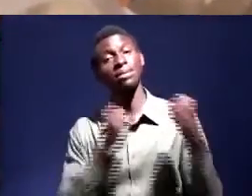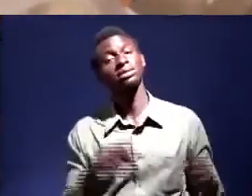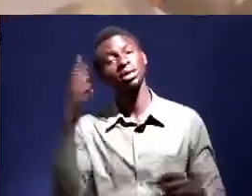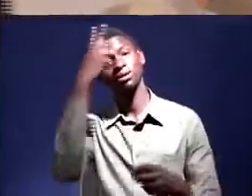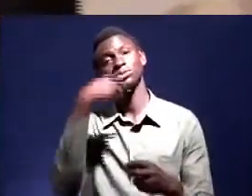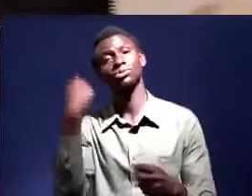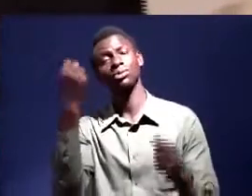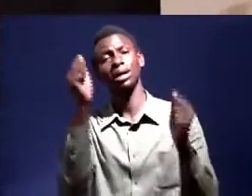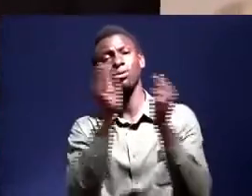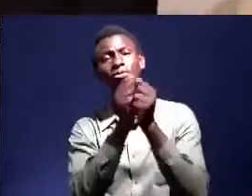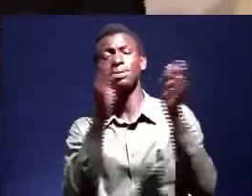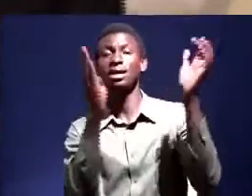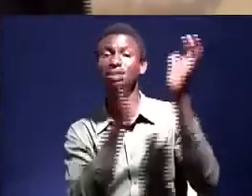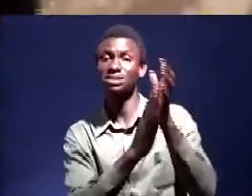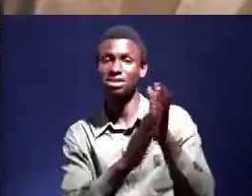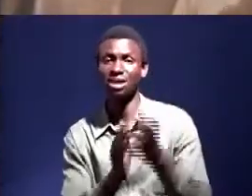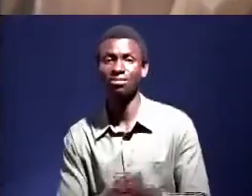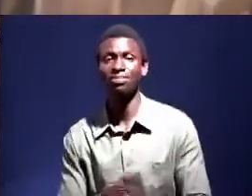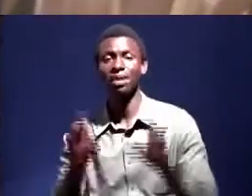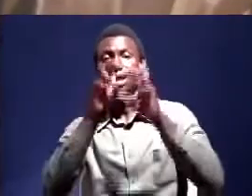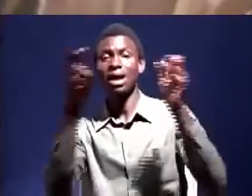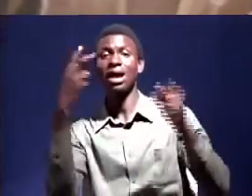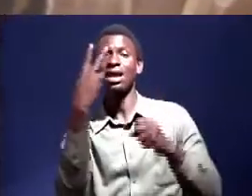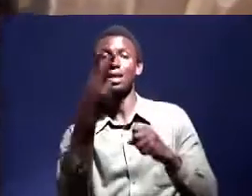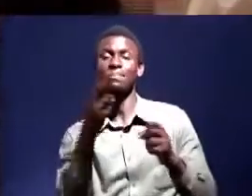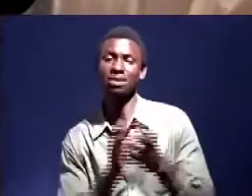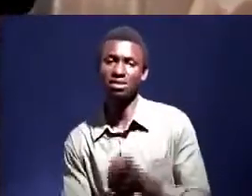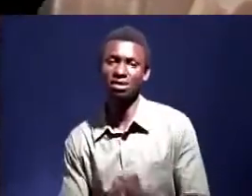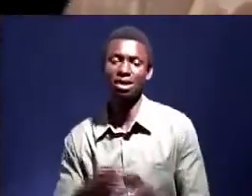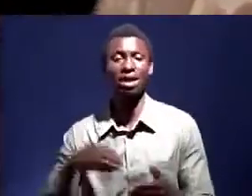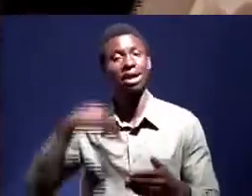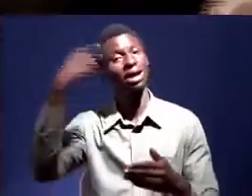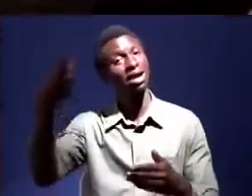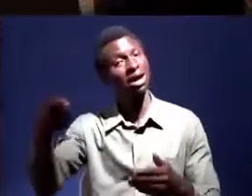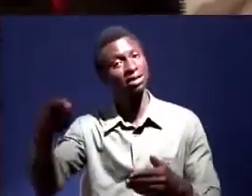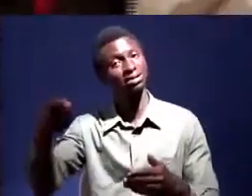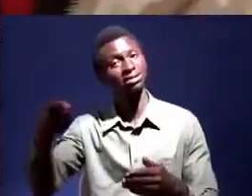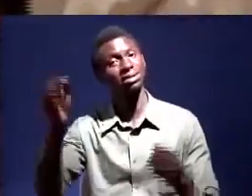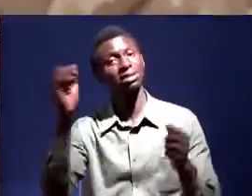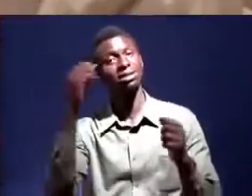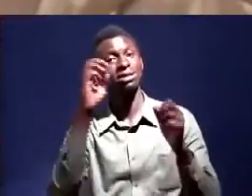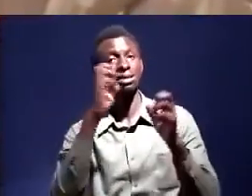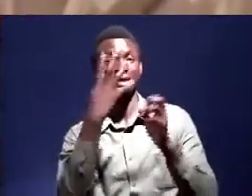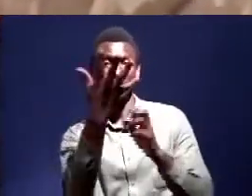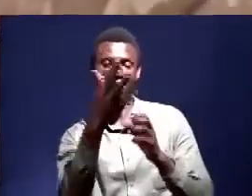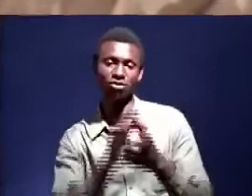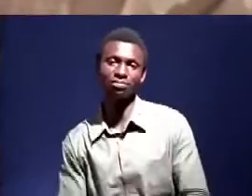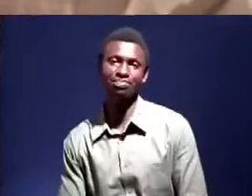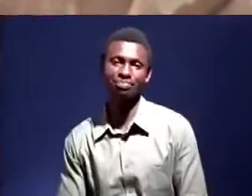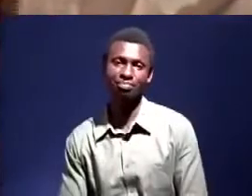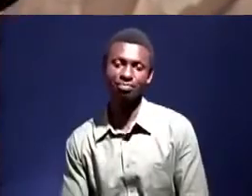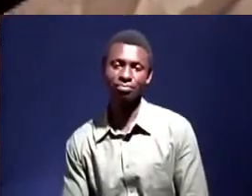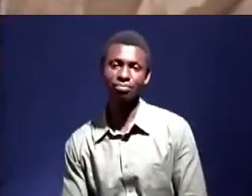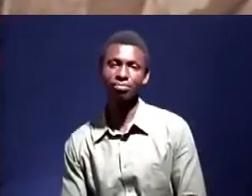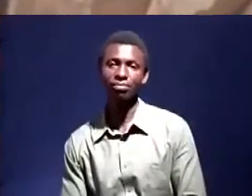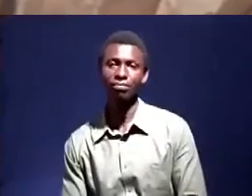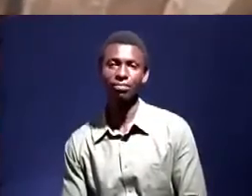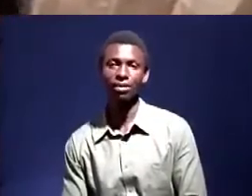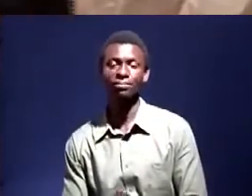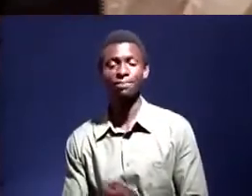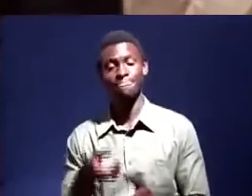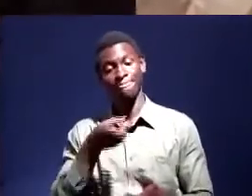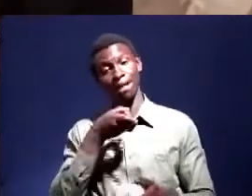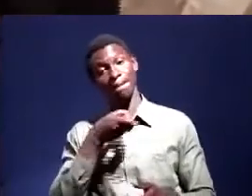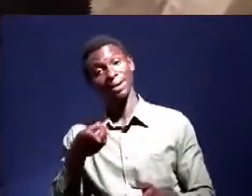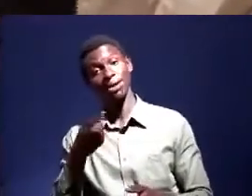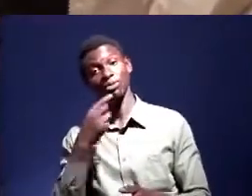19, verse 2 to 5. Paul says, did you receive the Holy